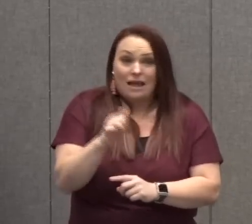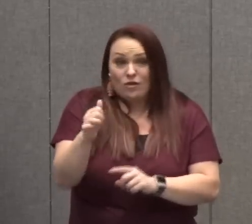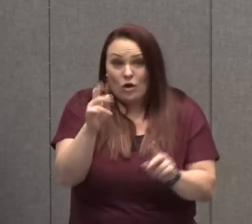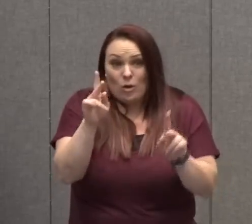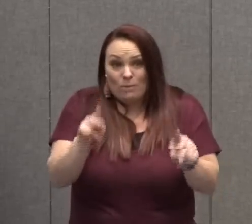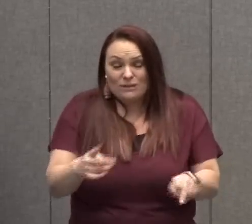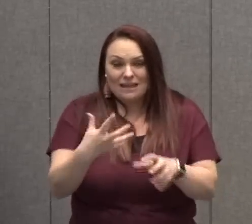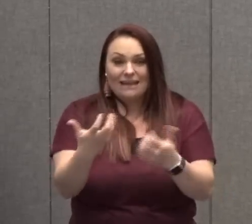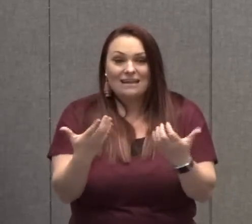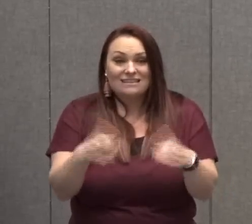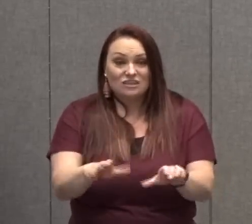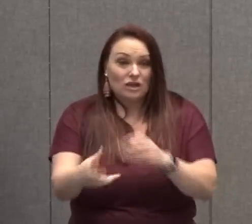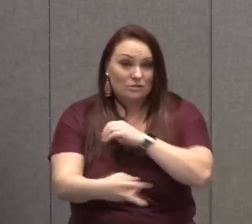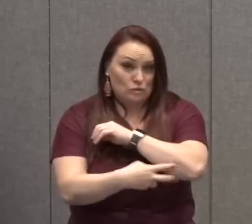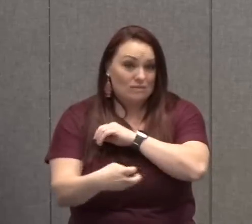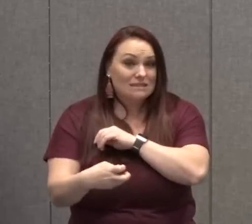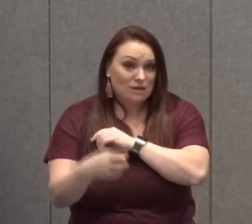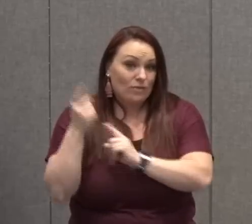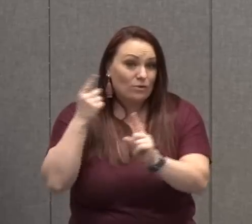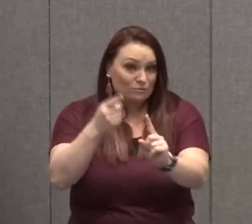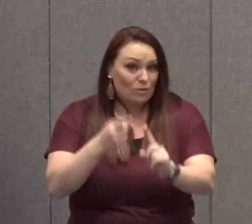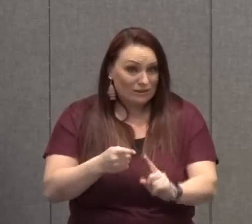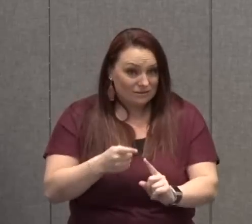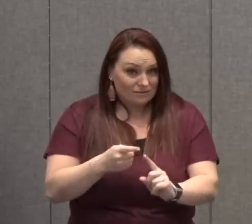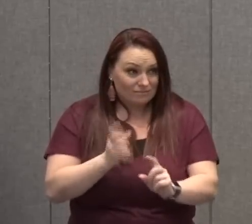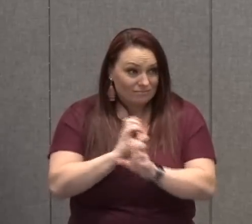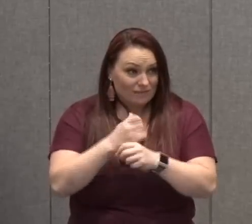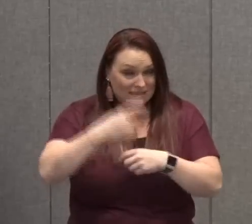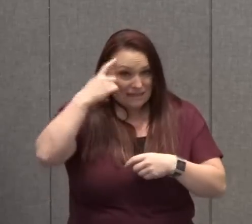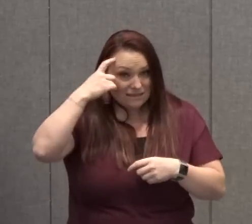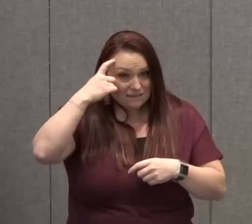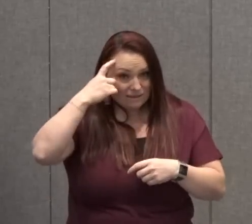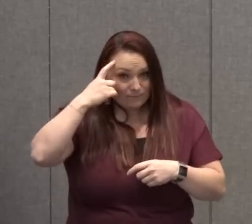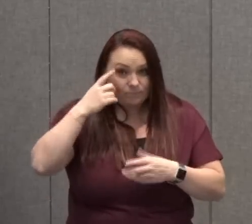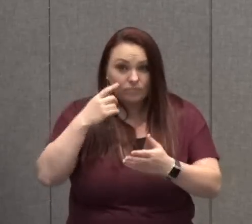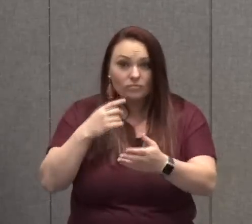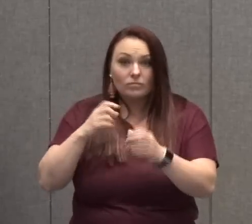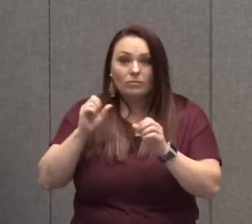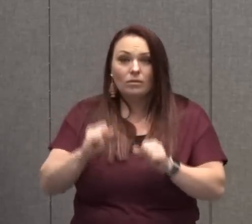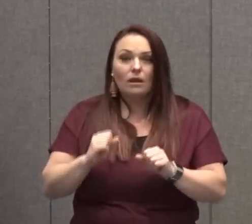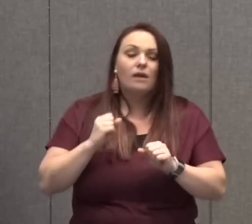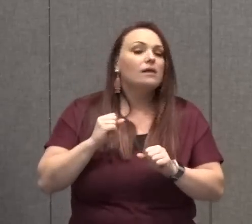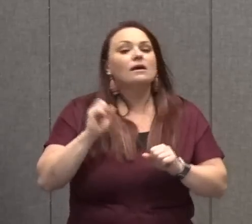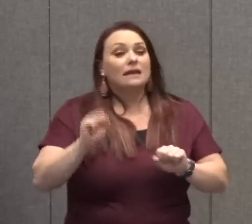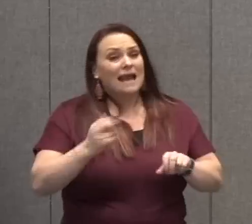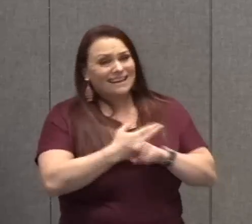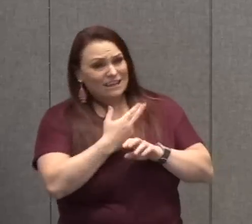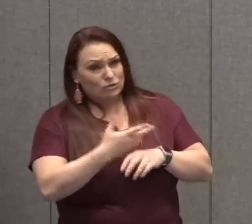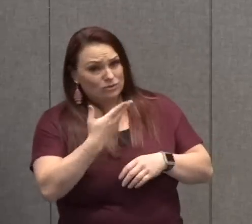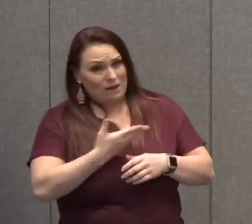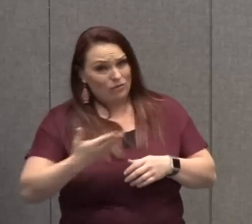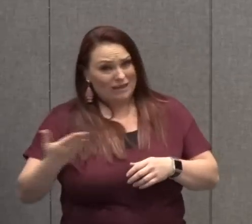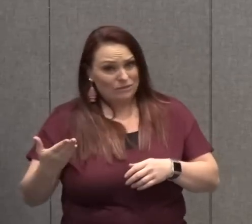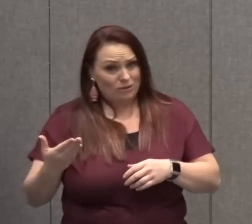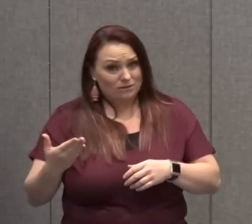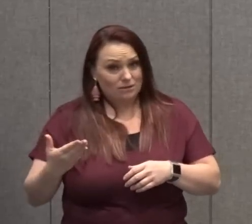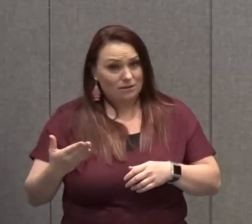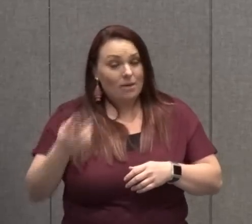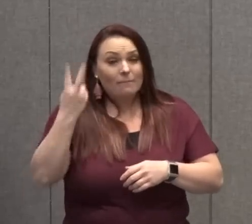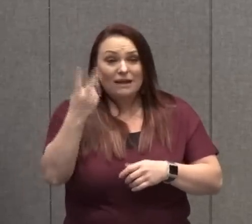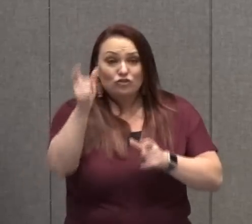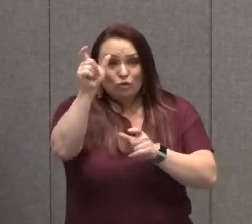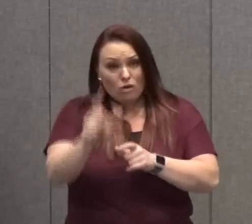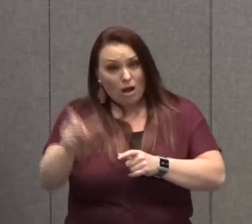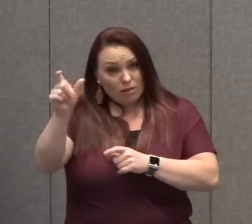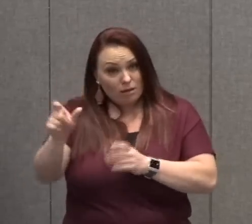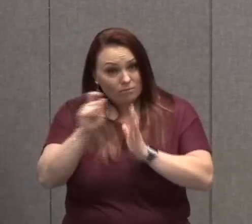chance to get the points. Okay. So does that all make sense? Yes, ma May I use my resource tool, my two column notes? Now I'm gonna tell you